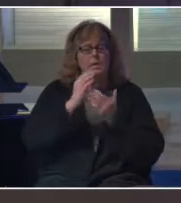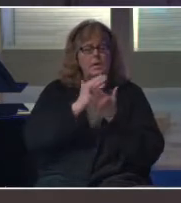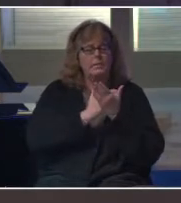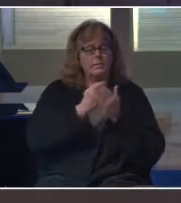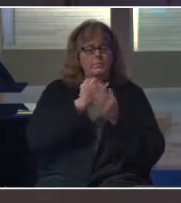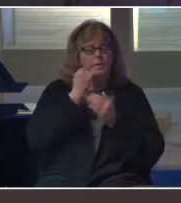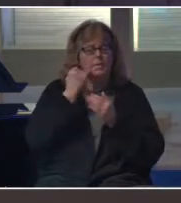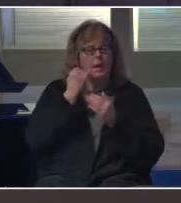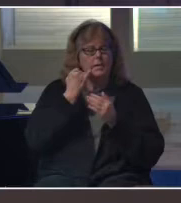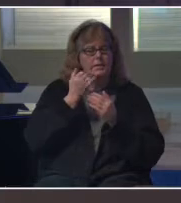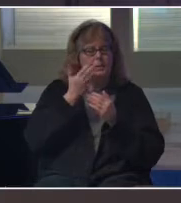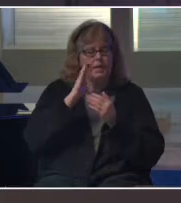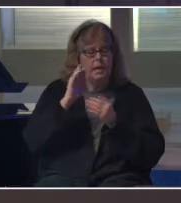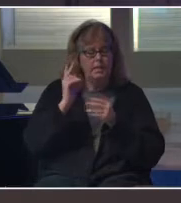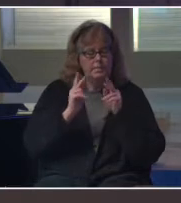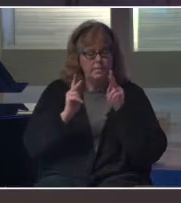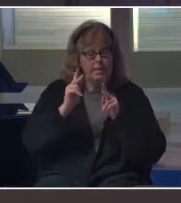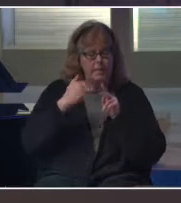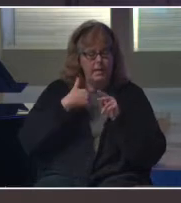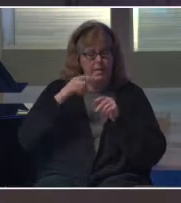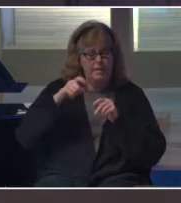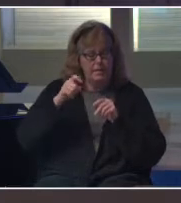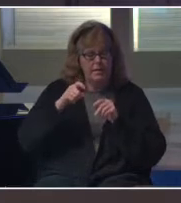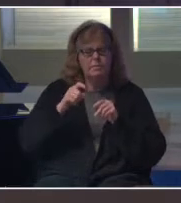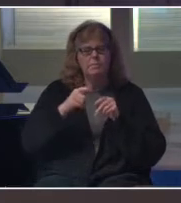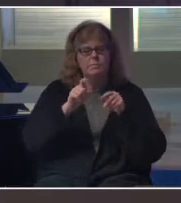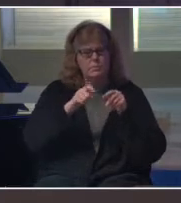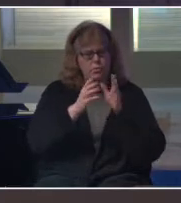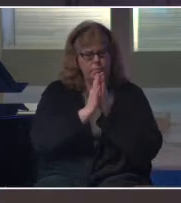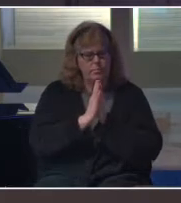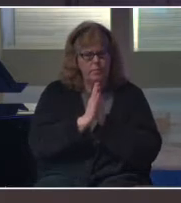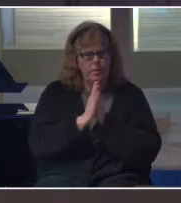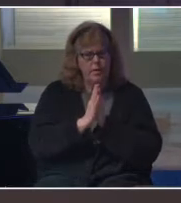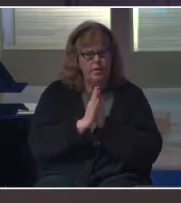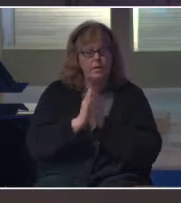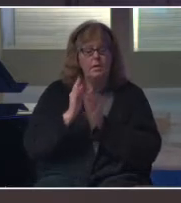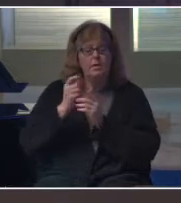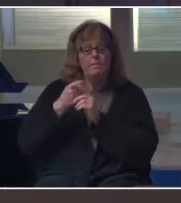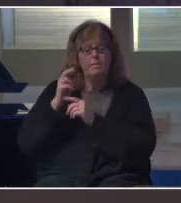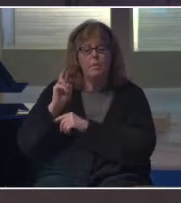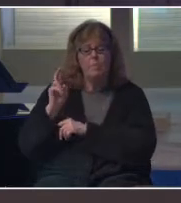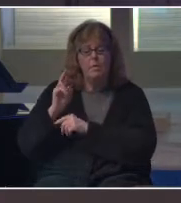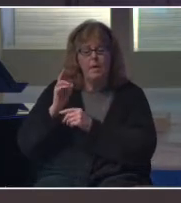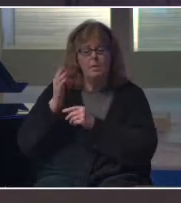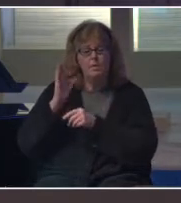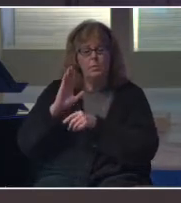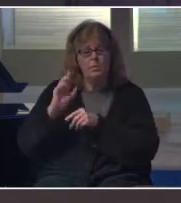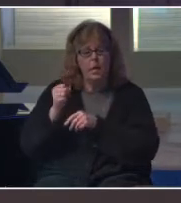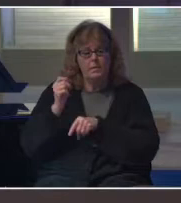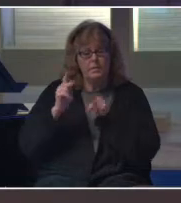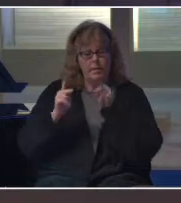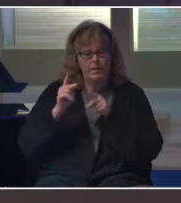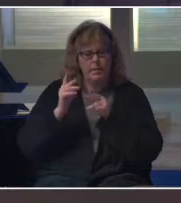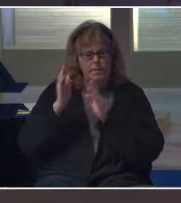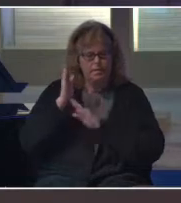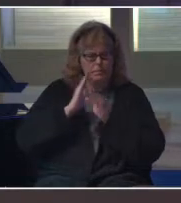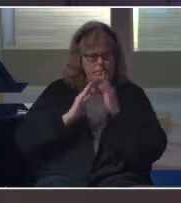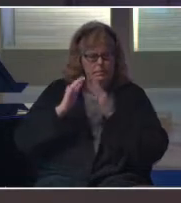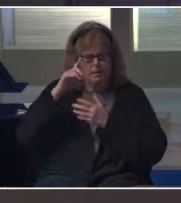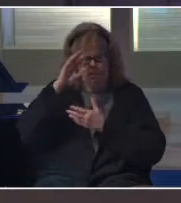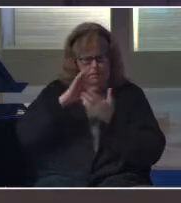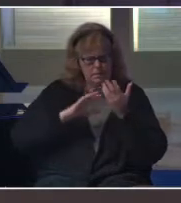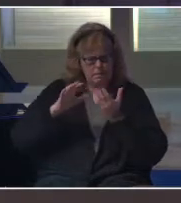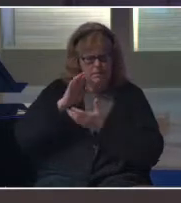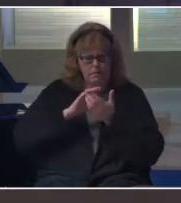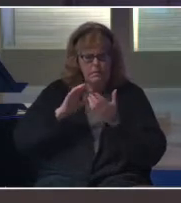God's people are in need, they should pray. And the lesson from Rebekah: when God's people are in turmoil or